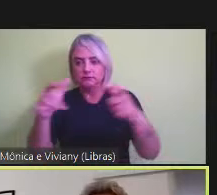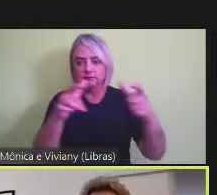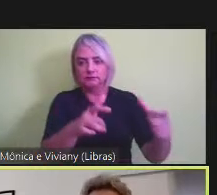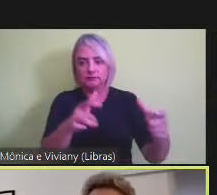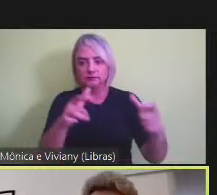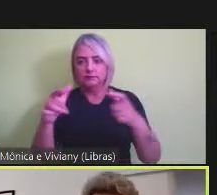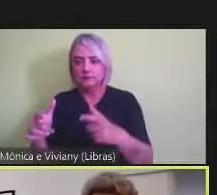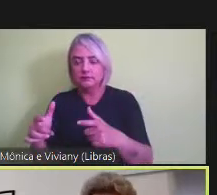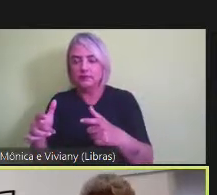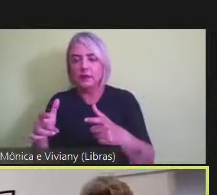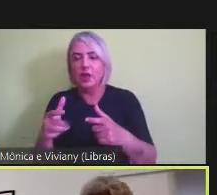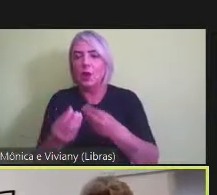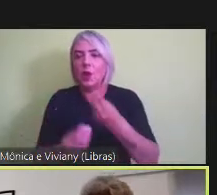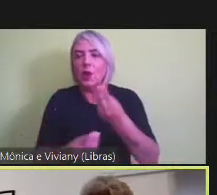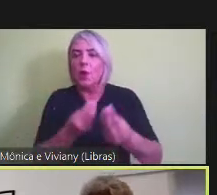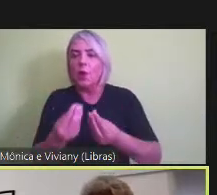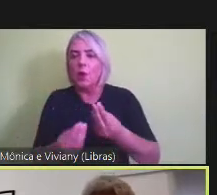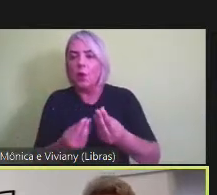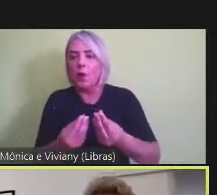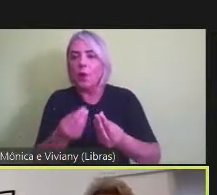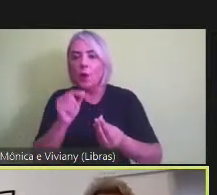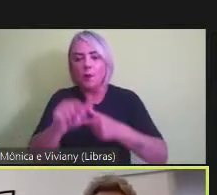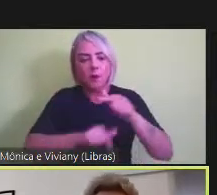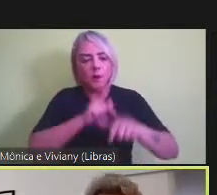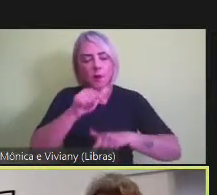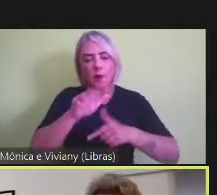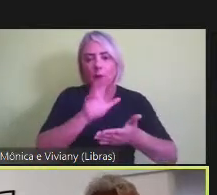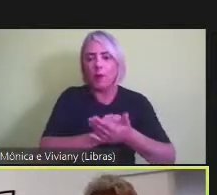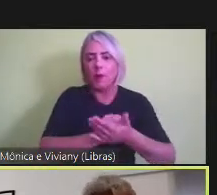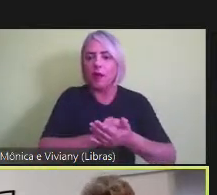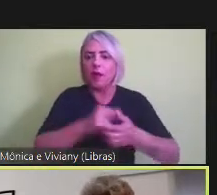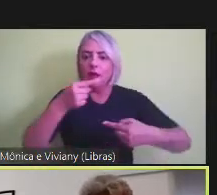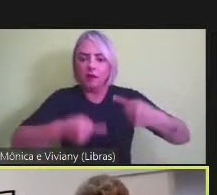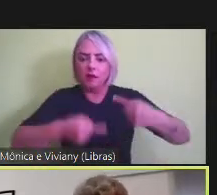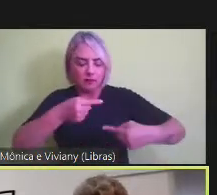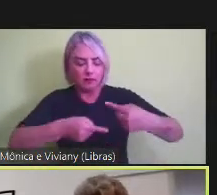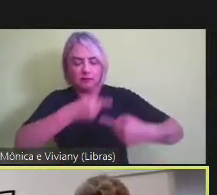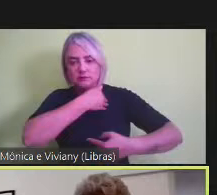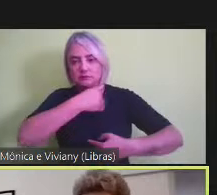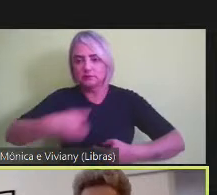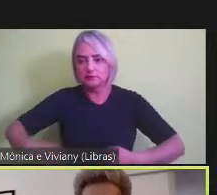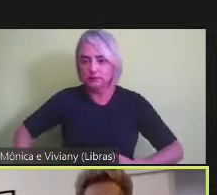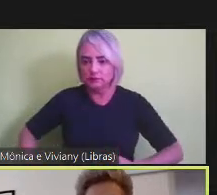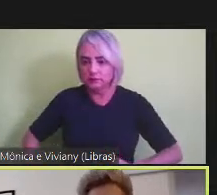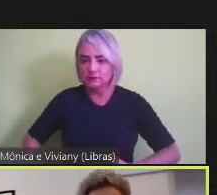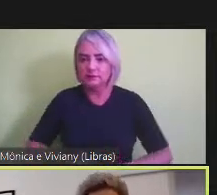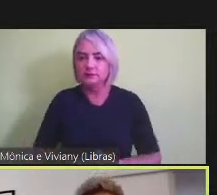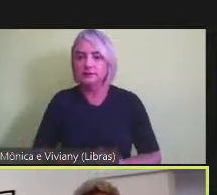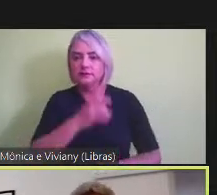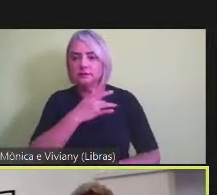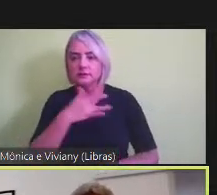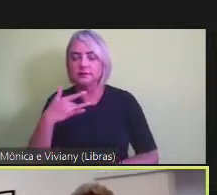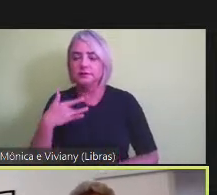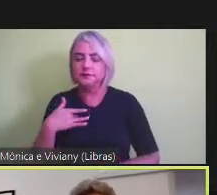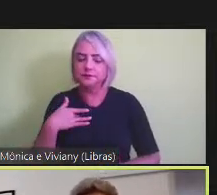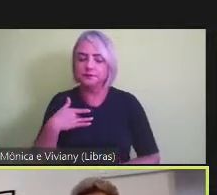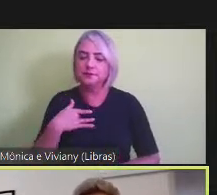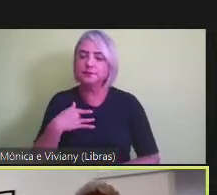territories, with their own characteristics, the conditions for work, and the public policies that